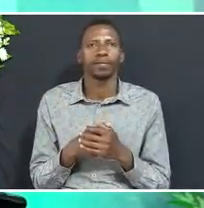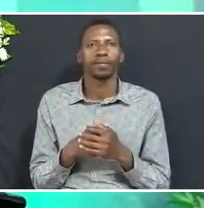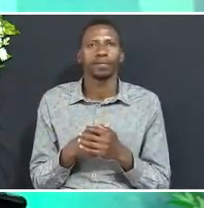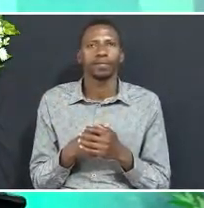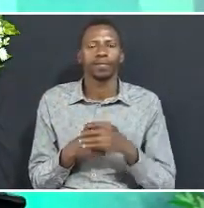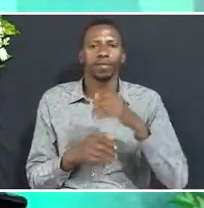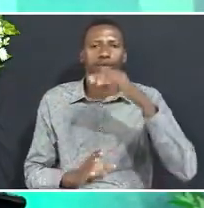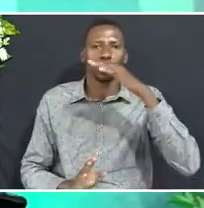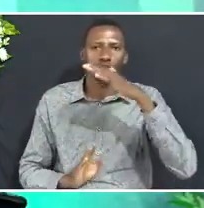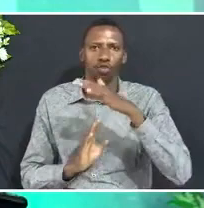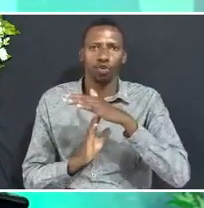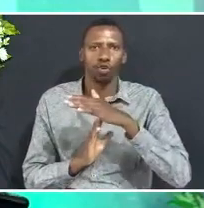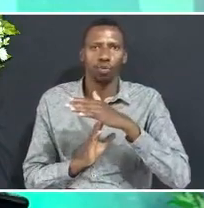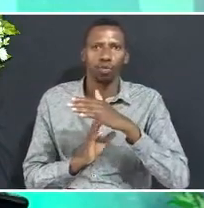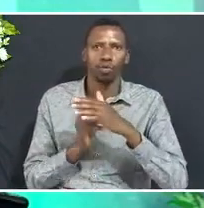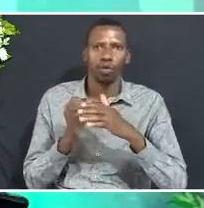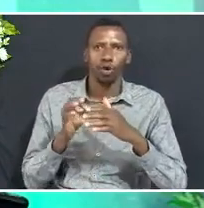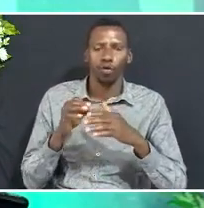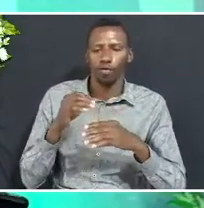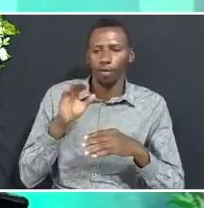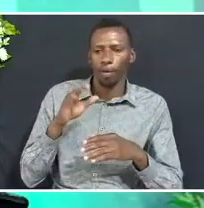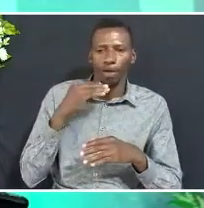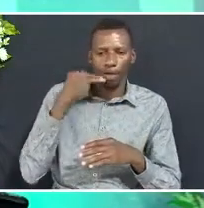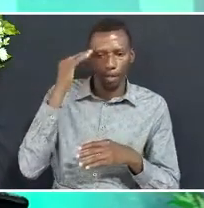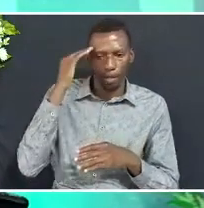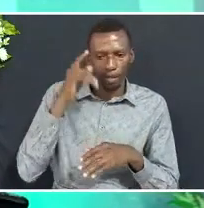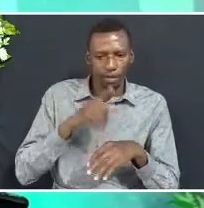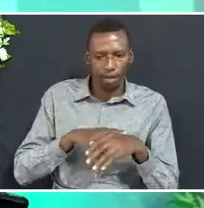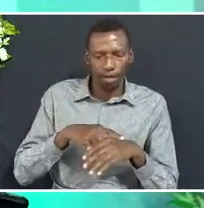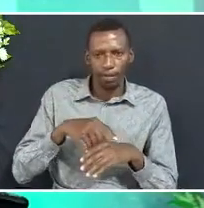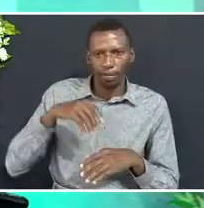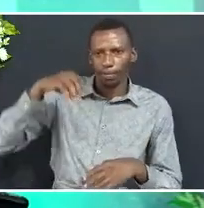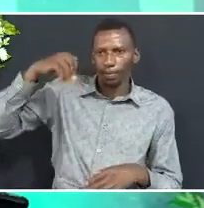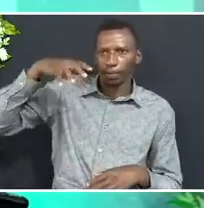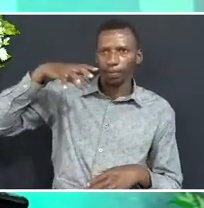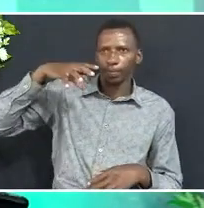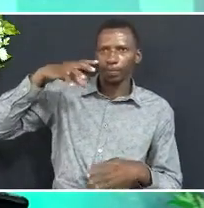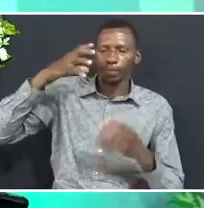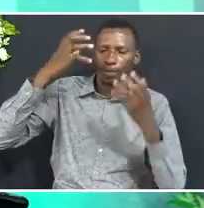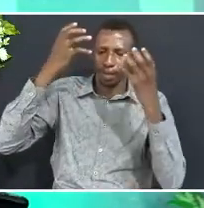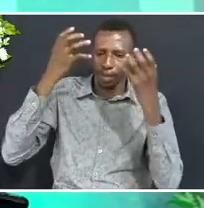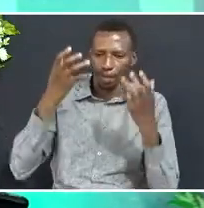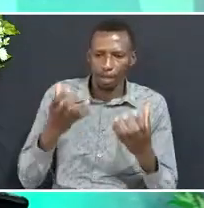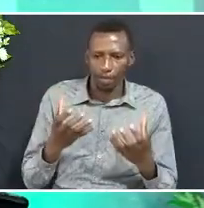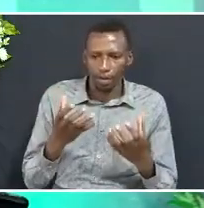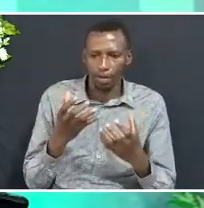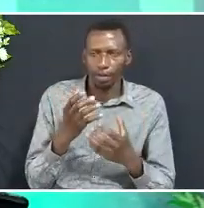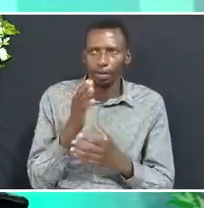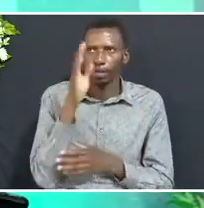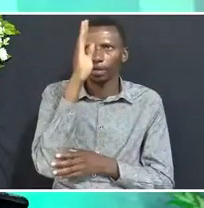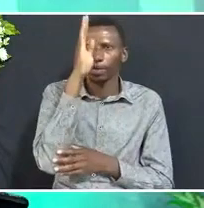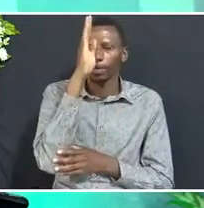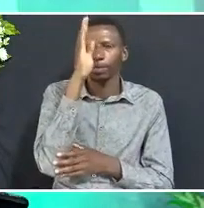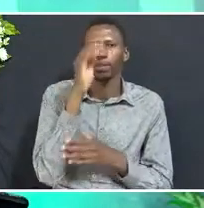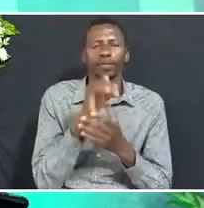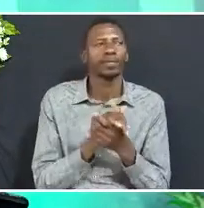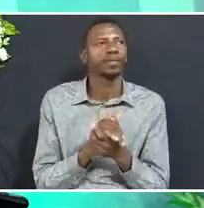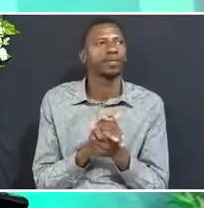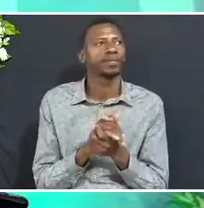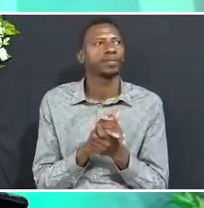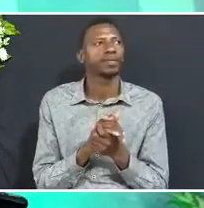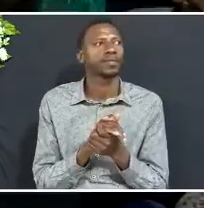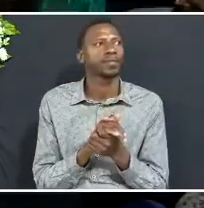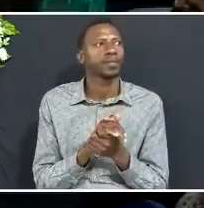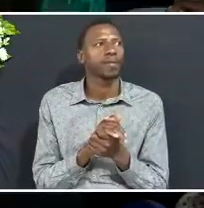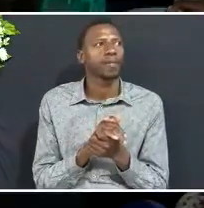on top of our head, and when the sun is at the on top of the middle on